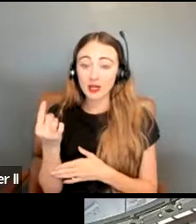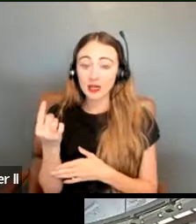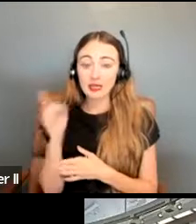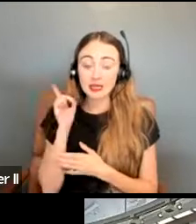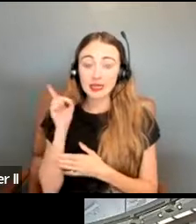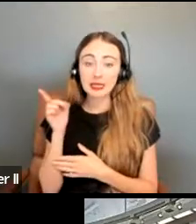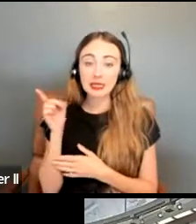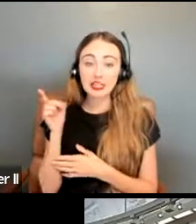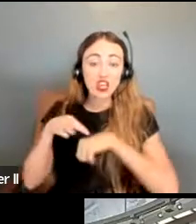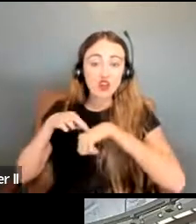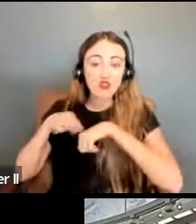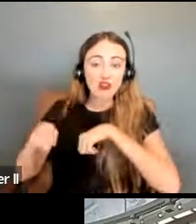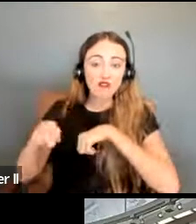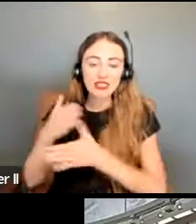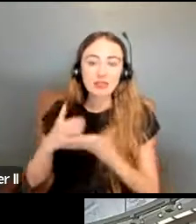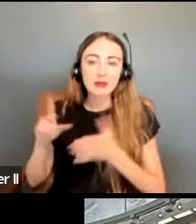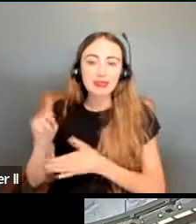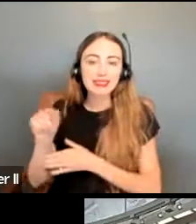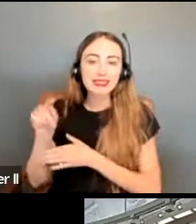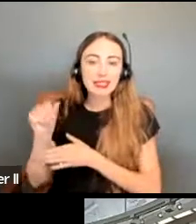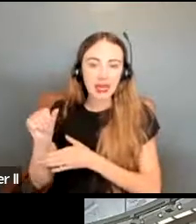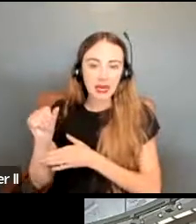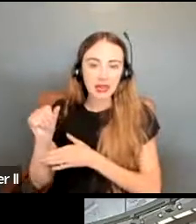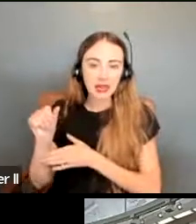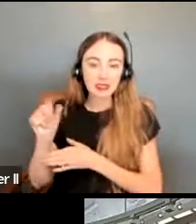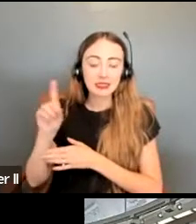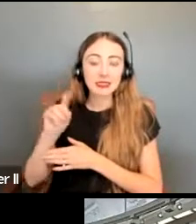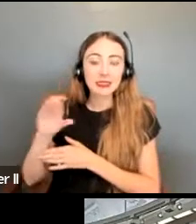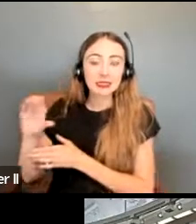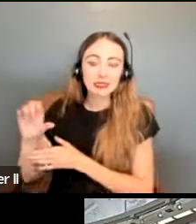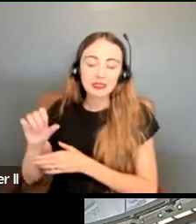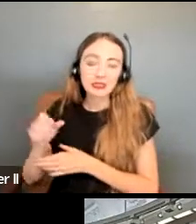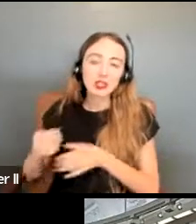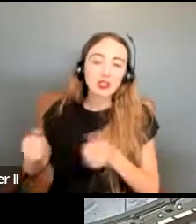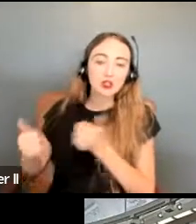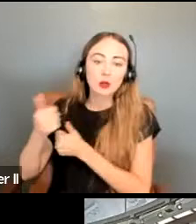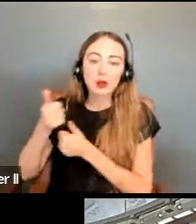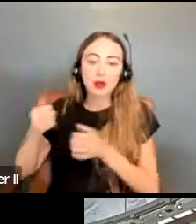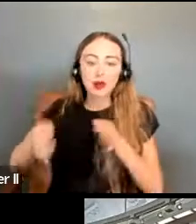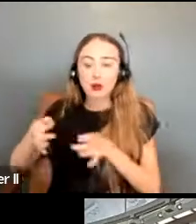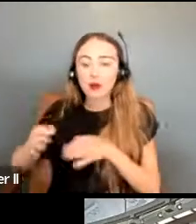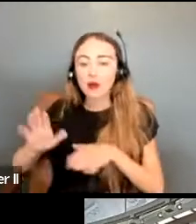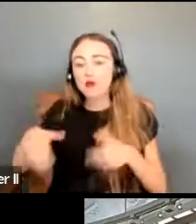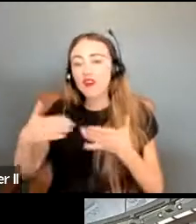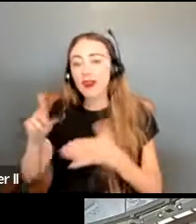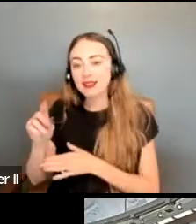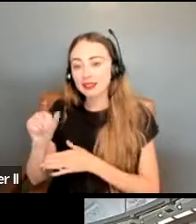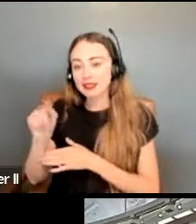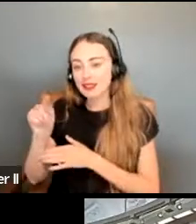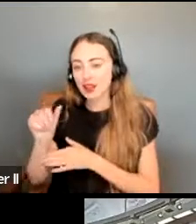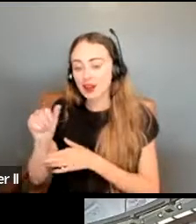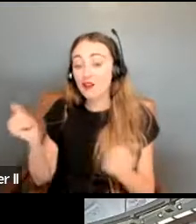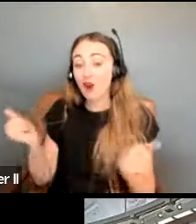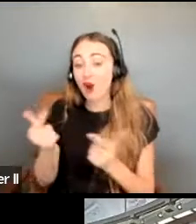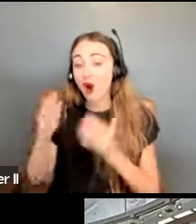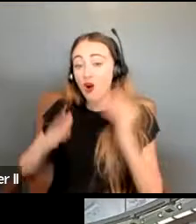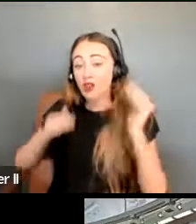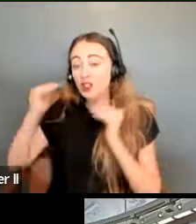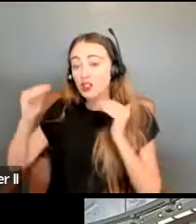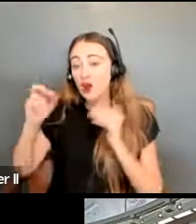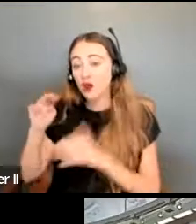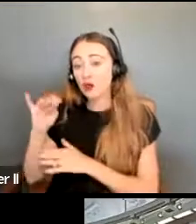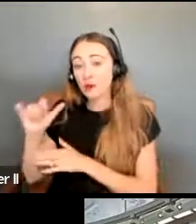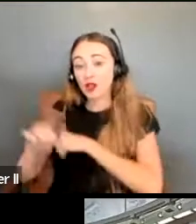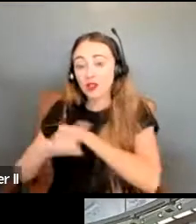he references some of the data. So the DC Superior Court provided the CCRC with data on all adult criminal